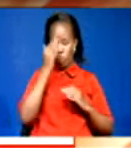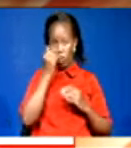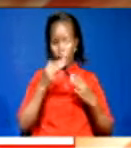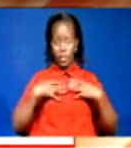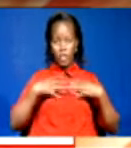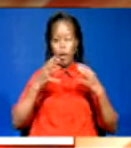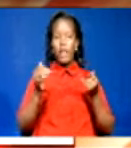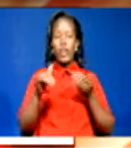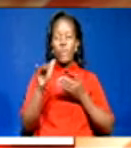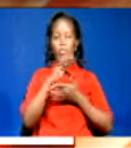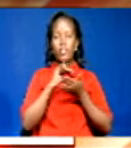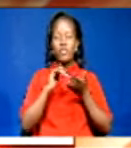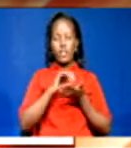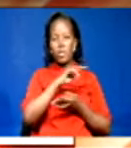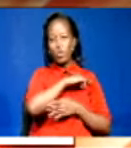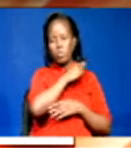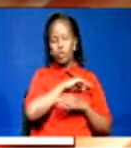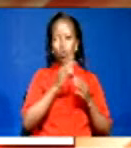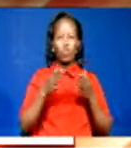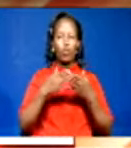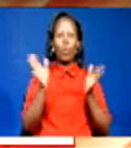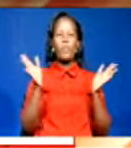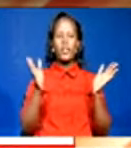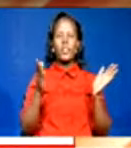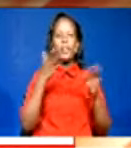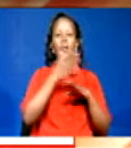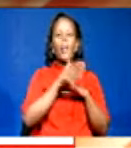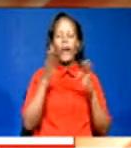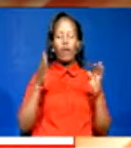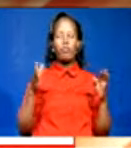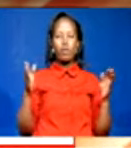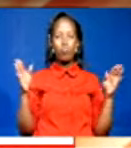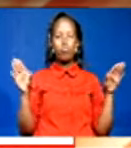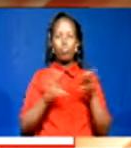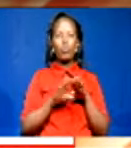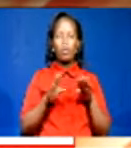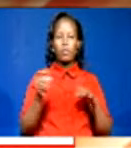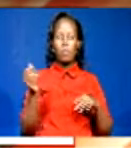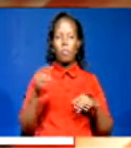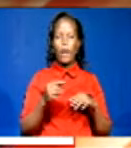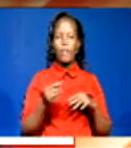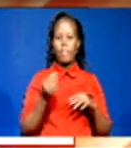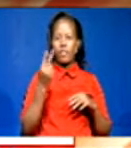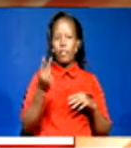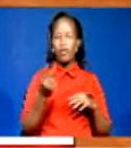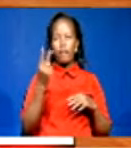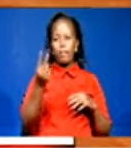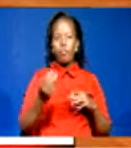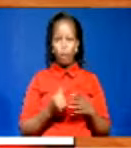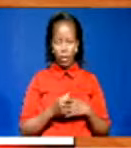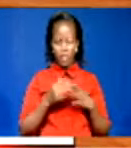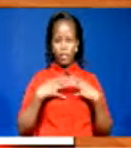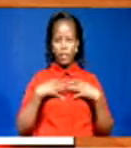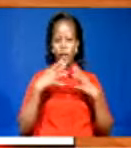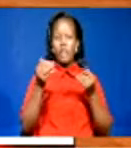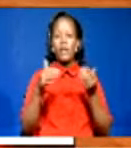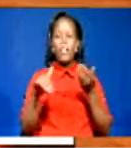reopened following temporary closure of the institution on February 20th this year. The health center had been